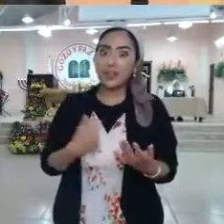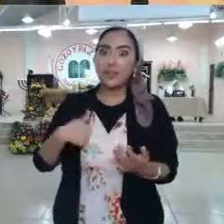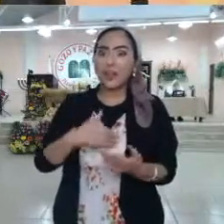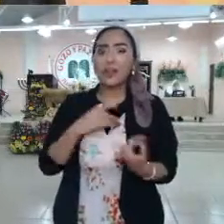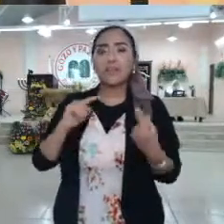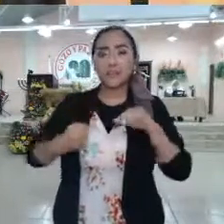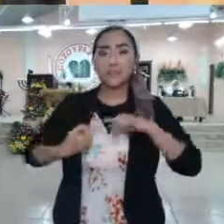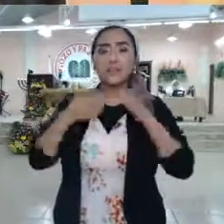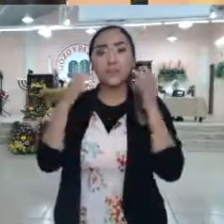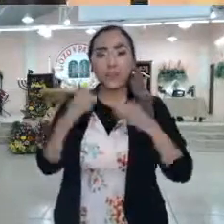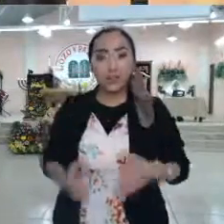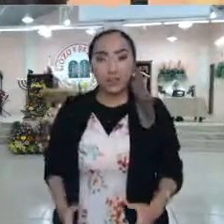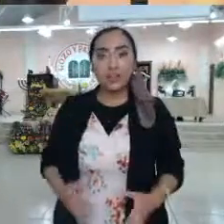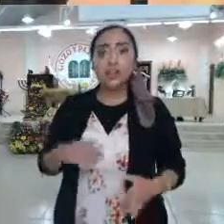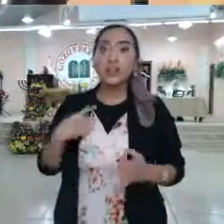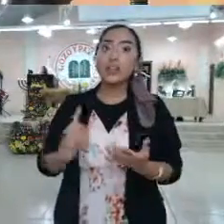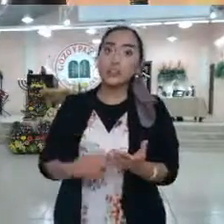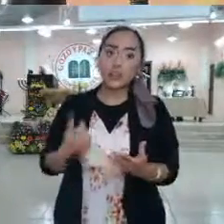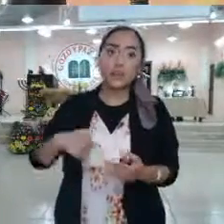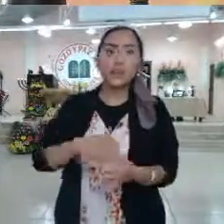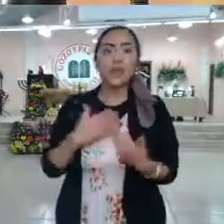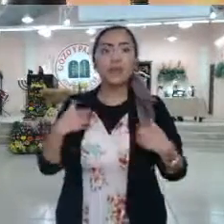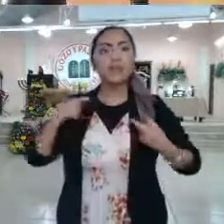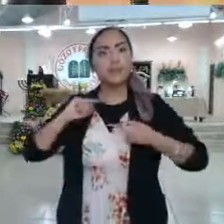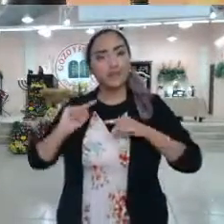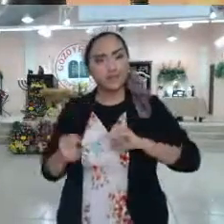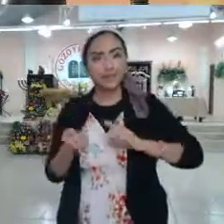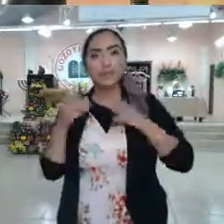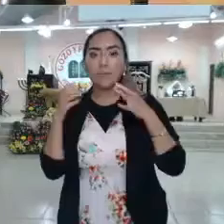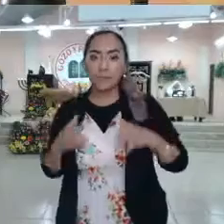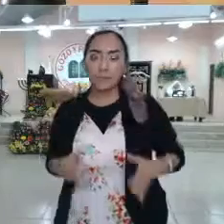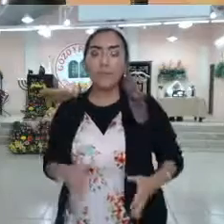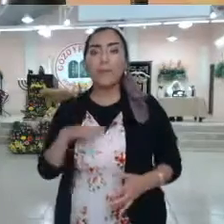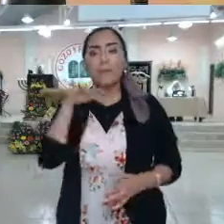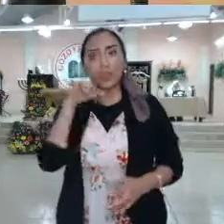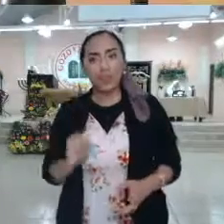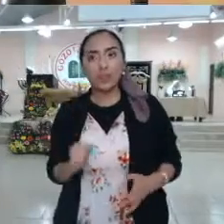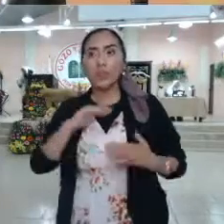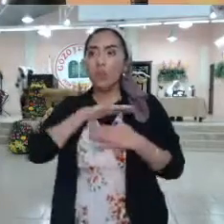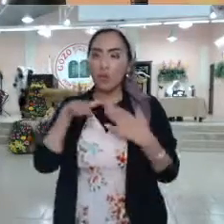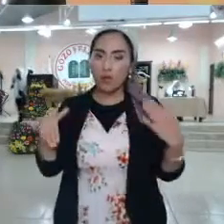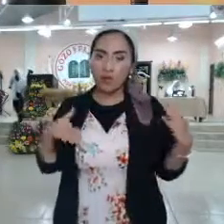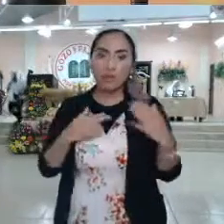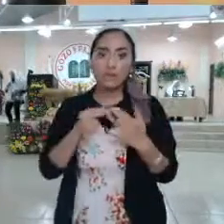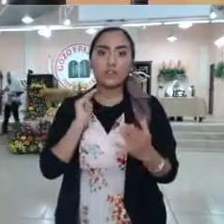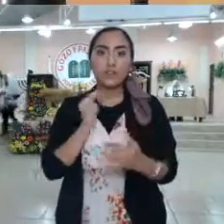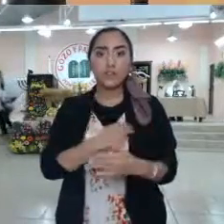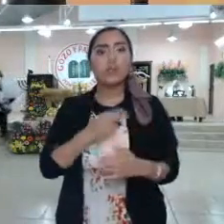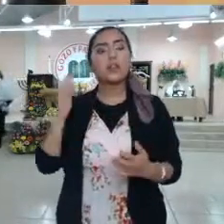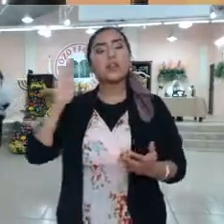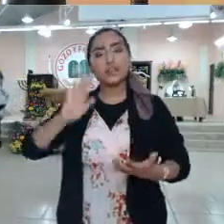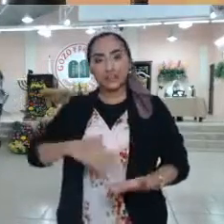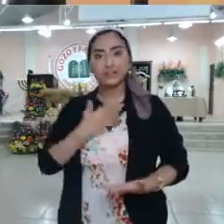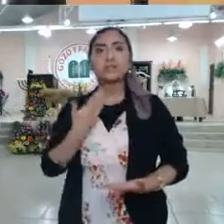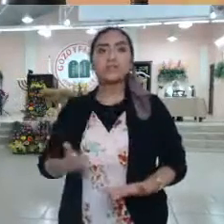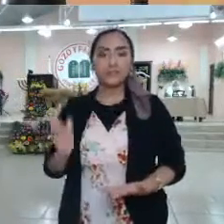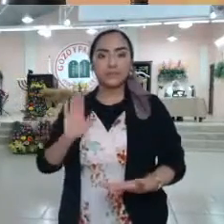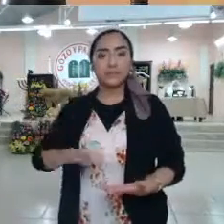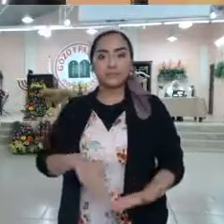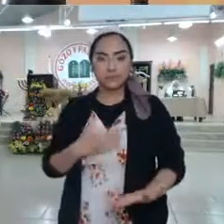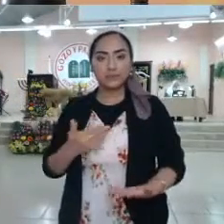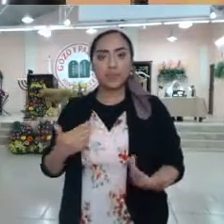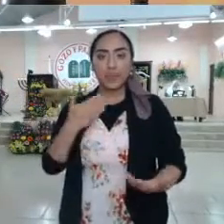dolores sometimes we have físicos, physical a veces pain. tenemos dolores Sometimes we físicos. have physical Sí, pain. Yes, todos. all of us. Cantemos. Let's Se sing.